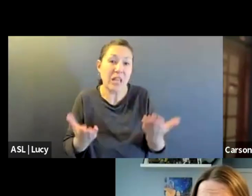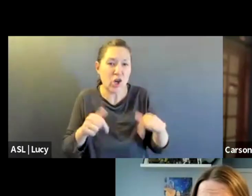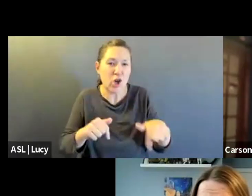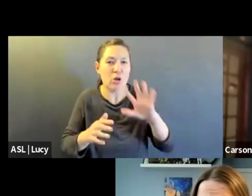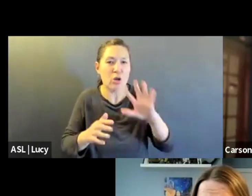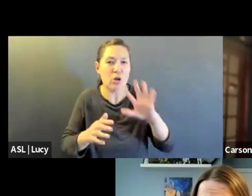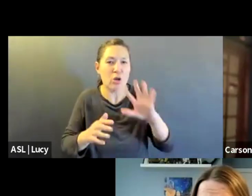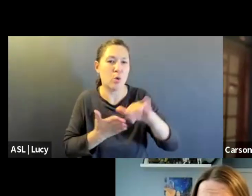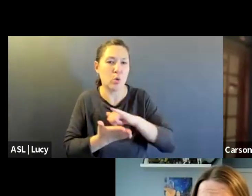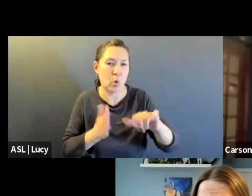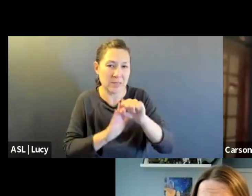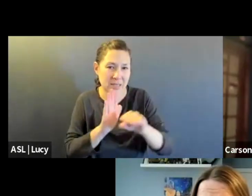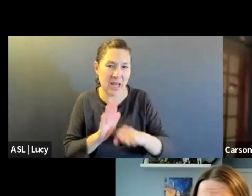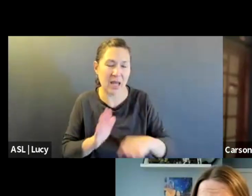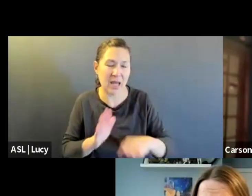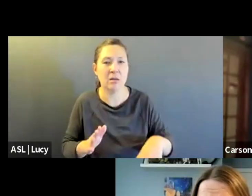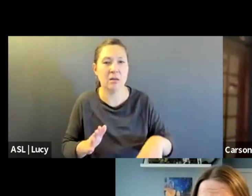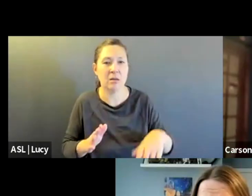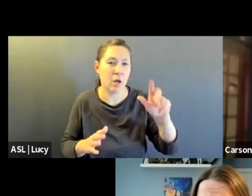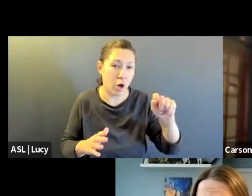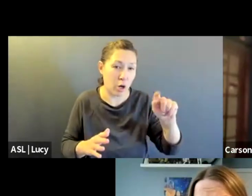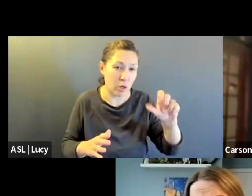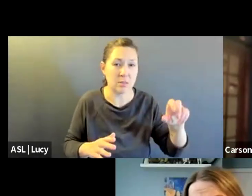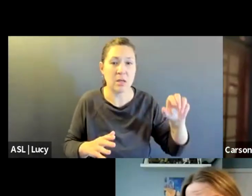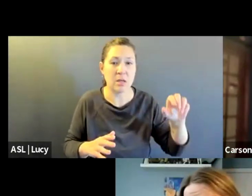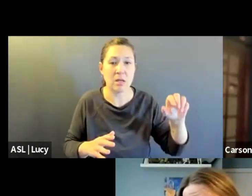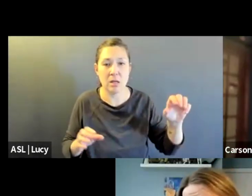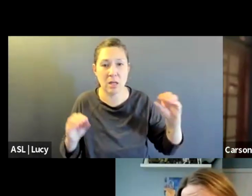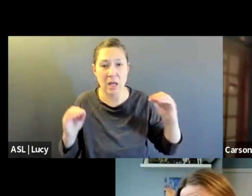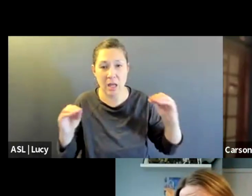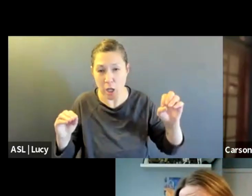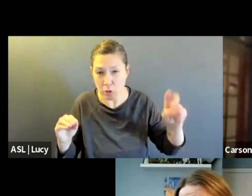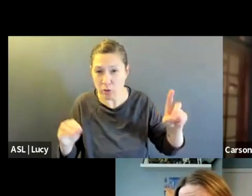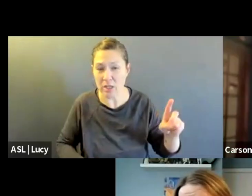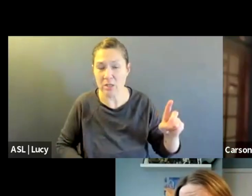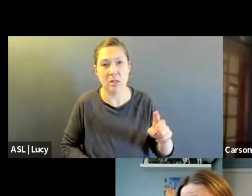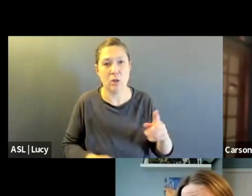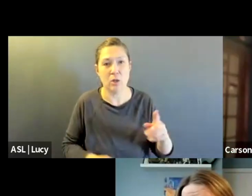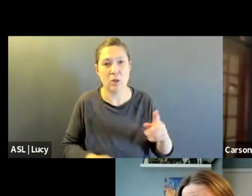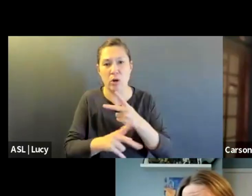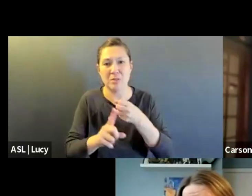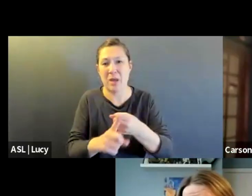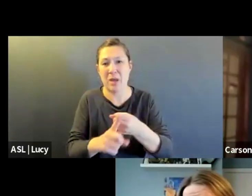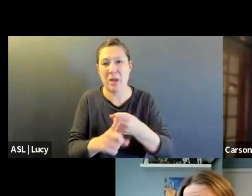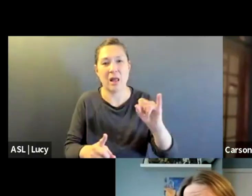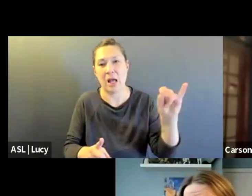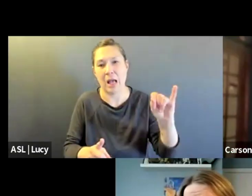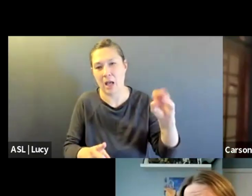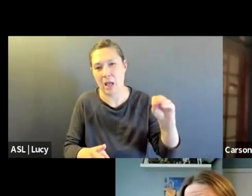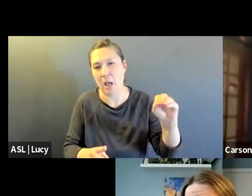arts education, the things that are most impactful, I think, are like those IMLS things.